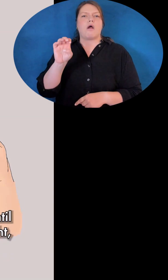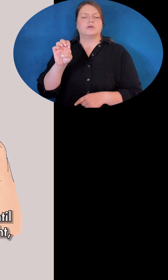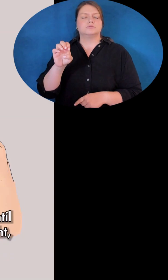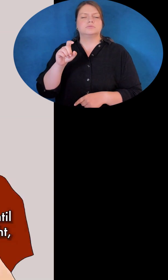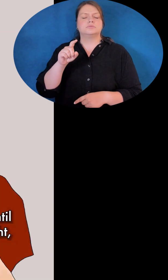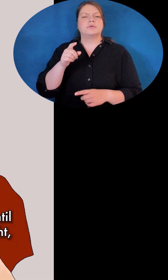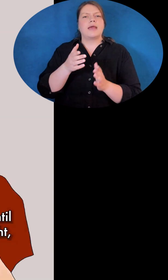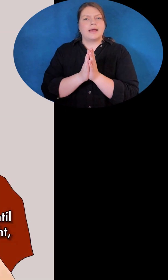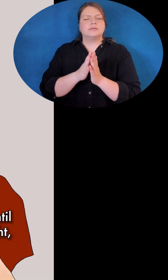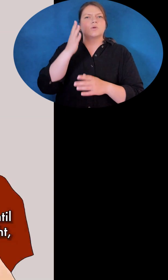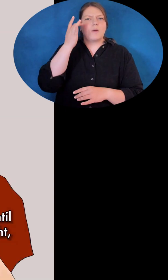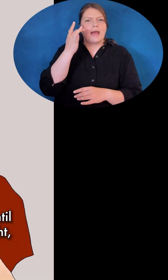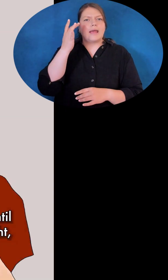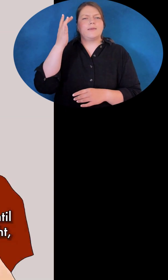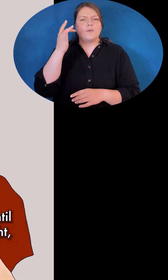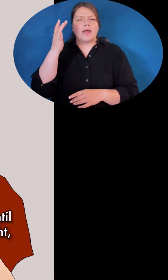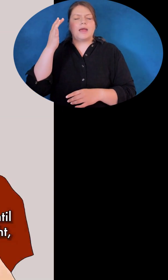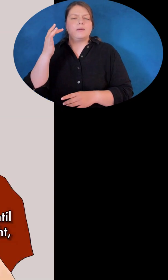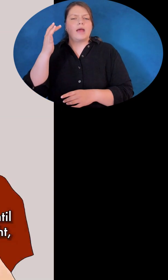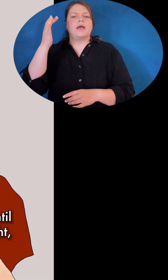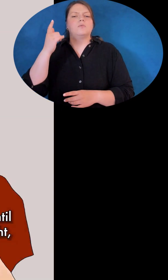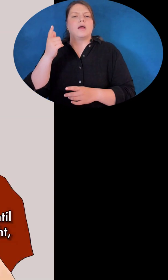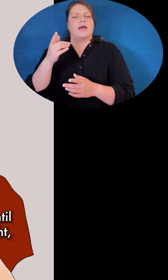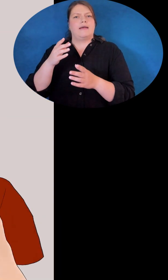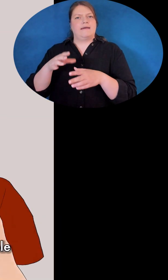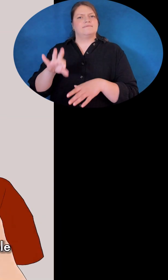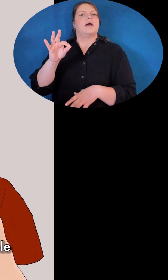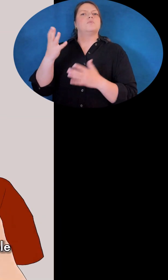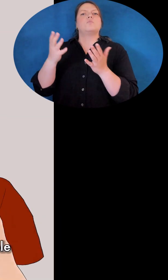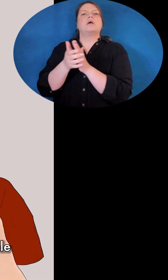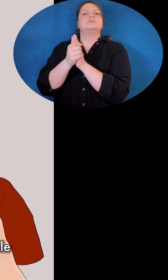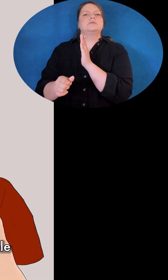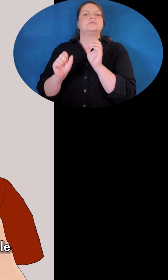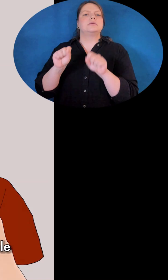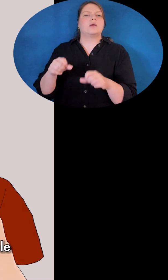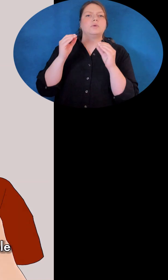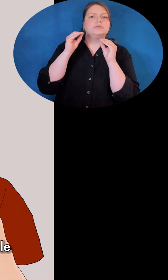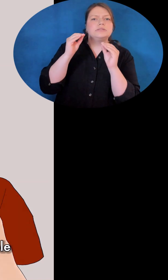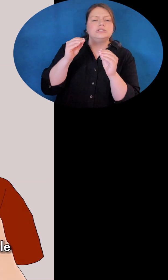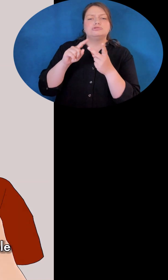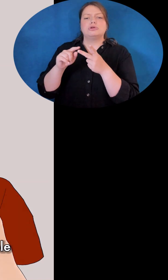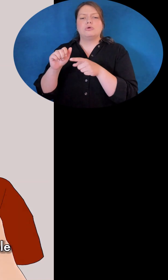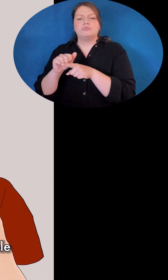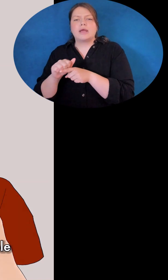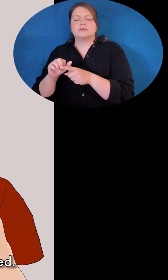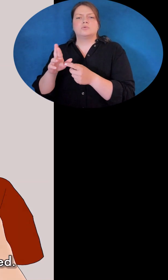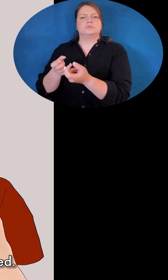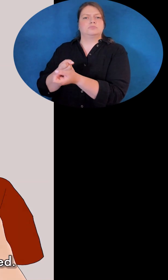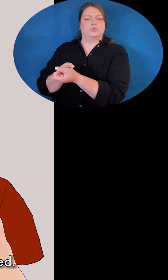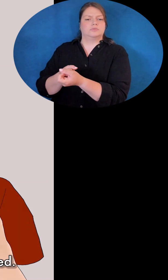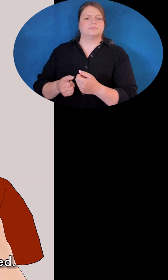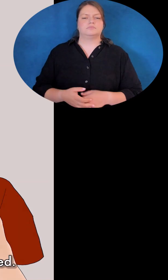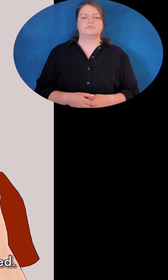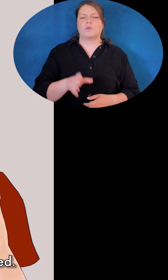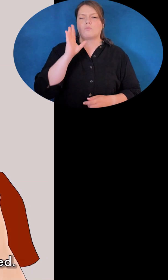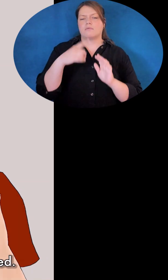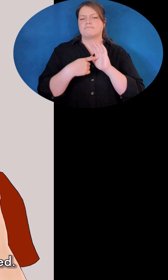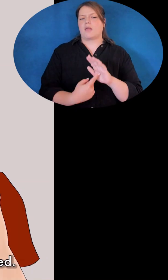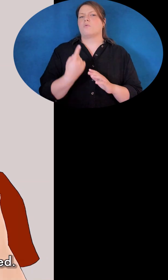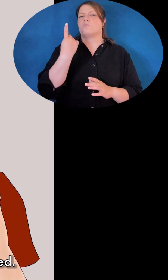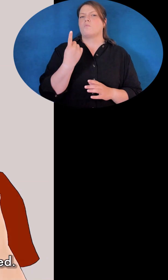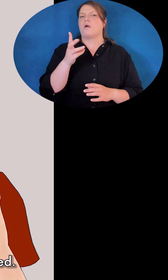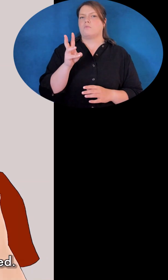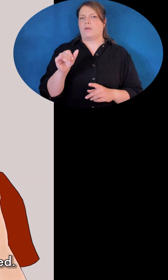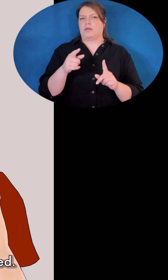that can be taught, practiced, reinforced, and supported. We're going to model one possible root cause analysis trail from beginning to